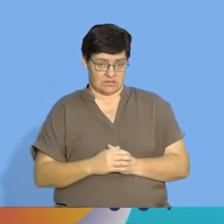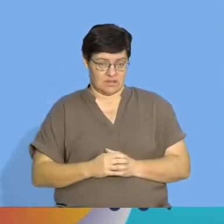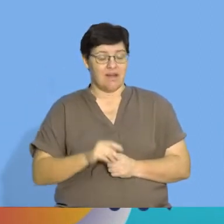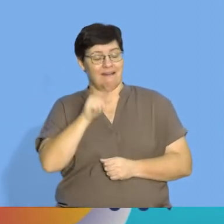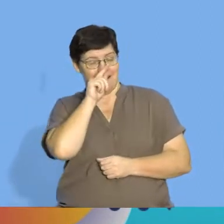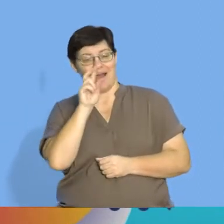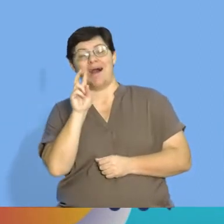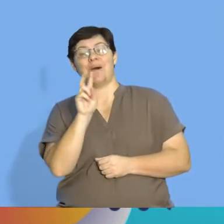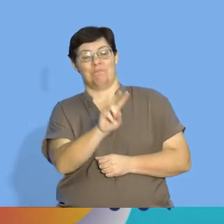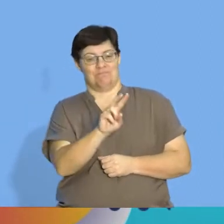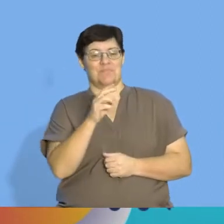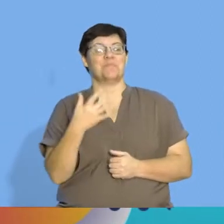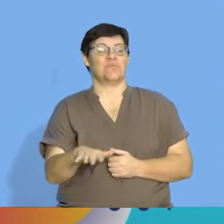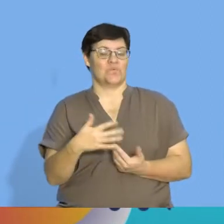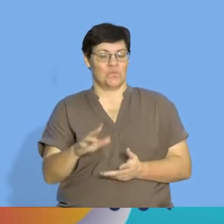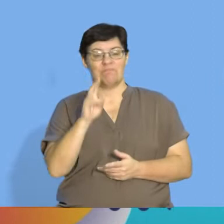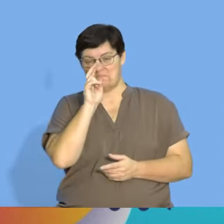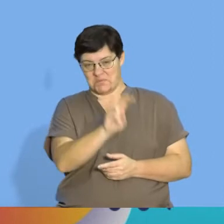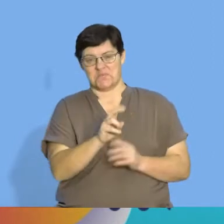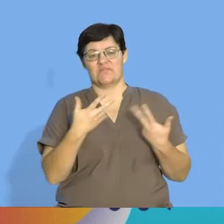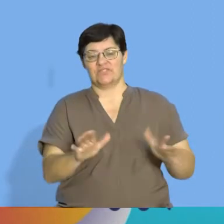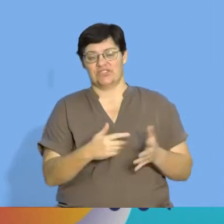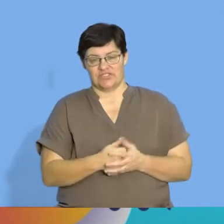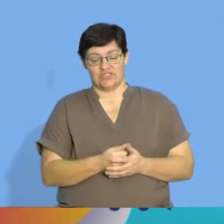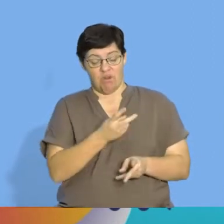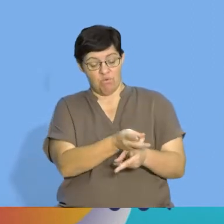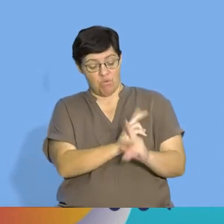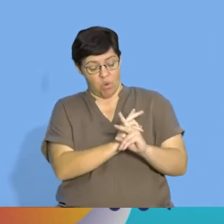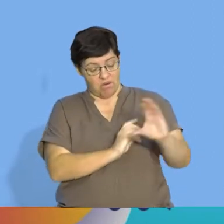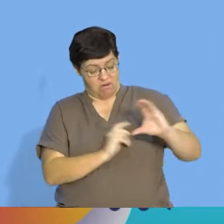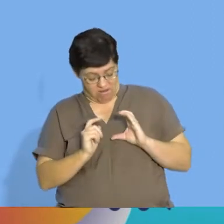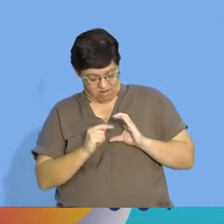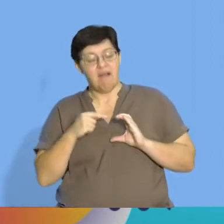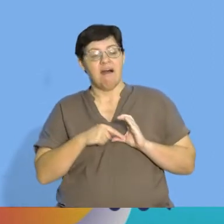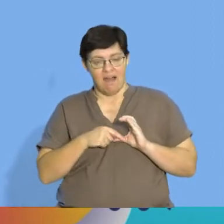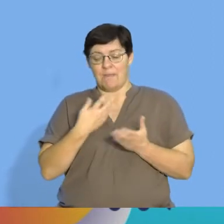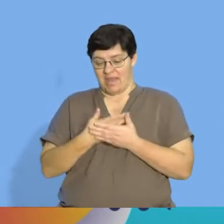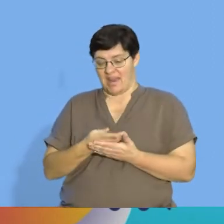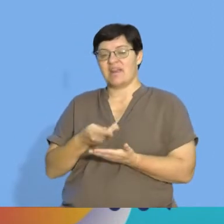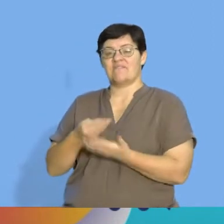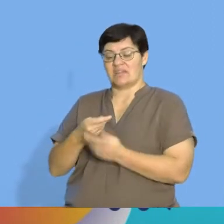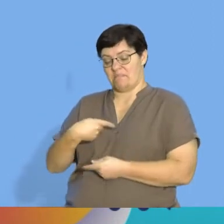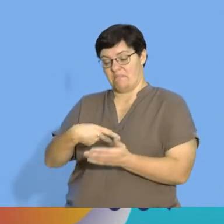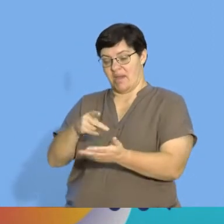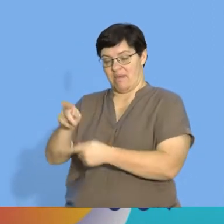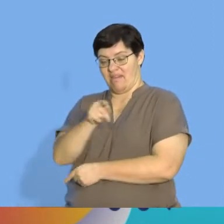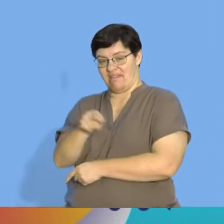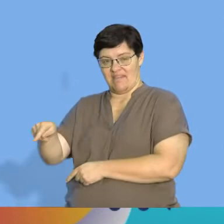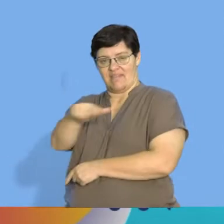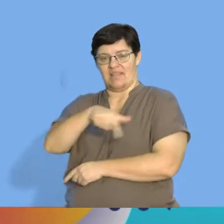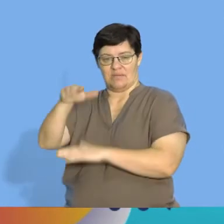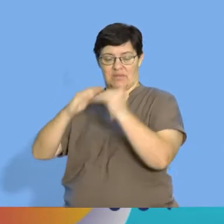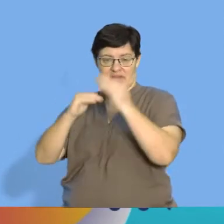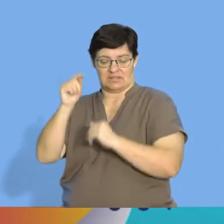And therefore, you can see that as you have taken that loan will allow you to finance the land